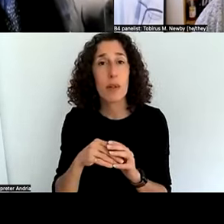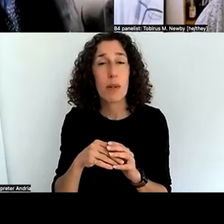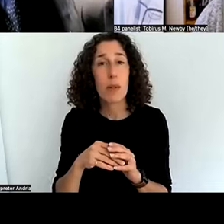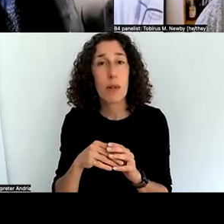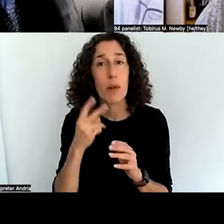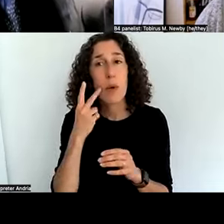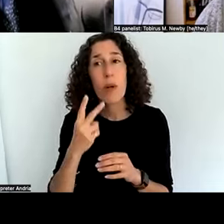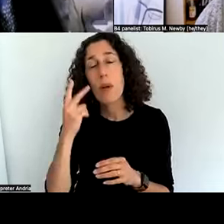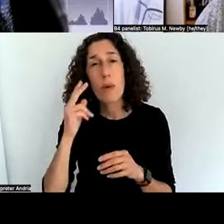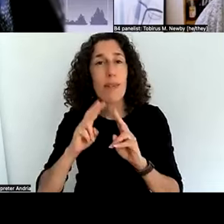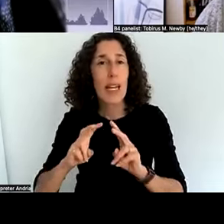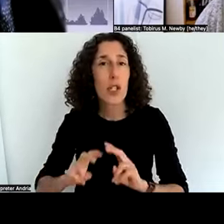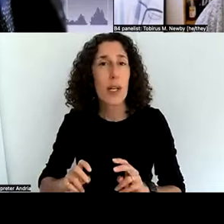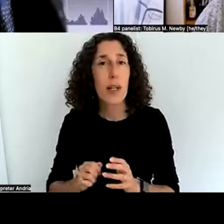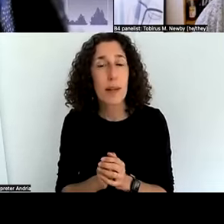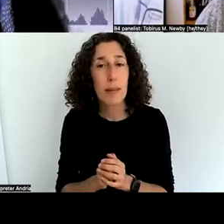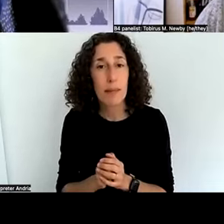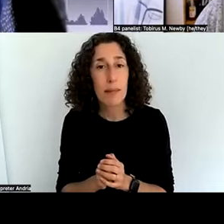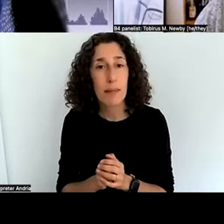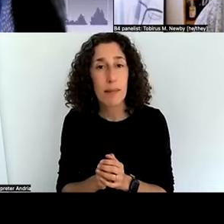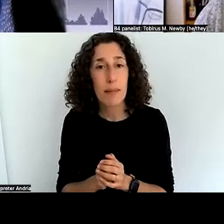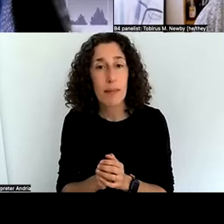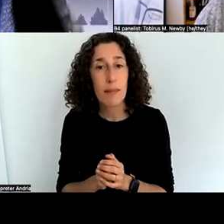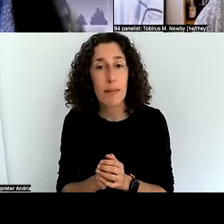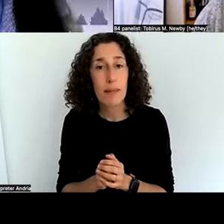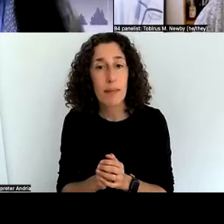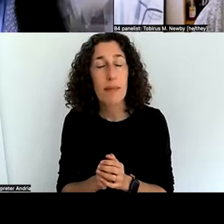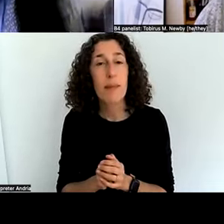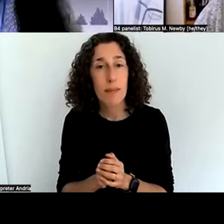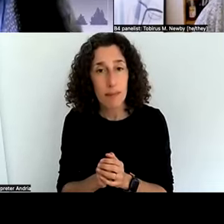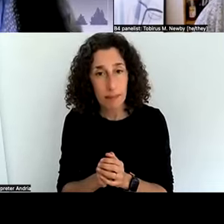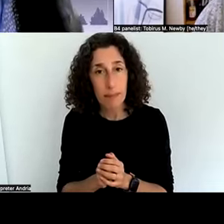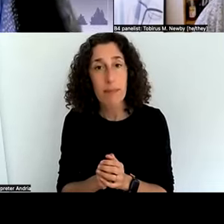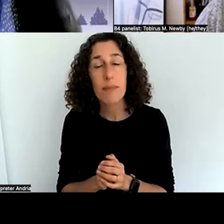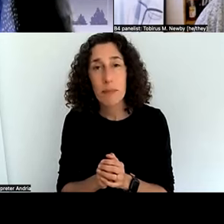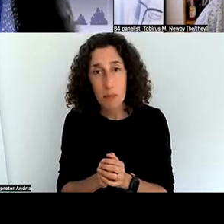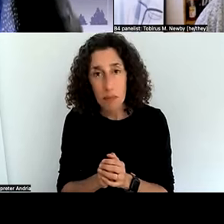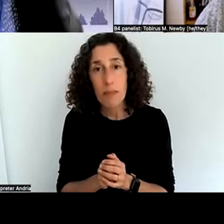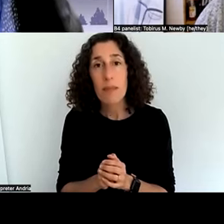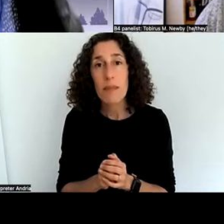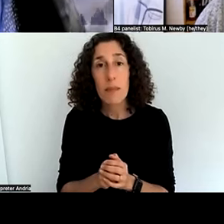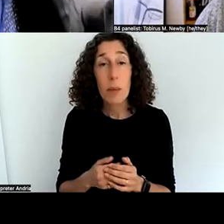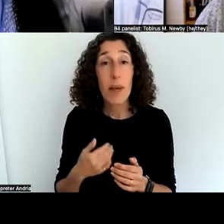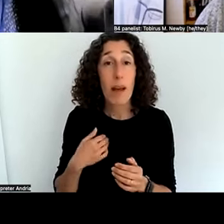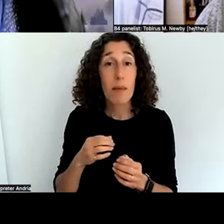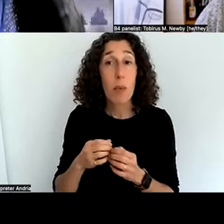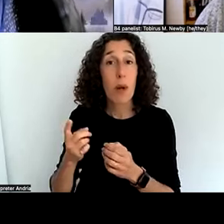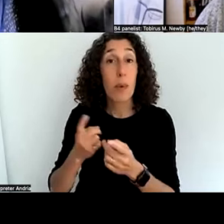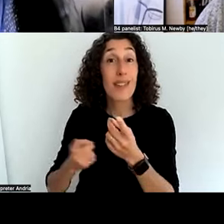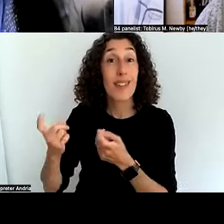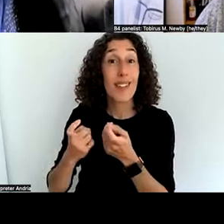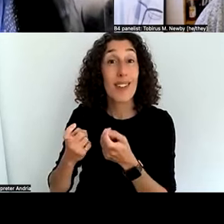And, you know, at this juncture, we have other questions, but want to wrap up. I really want to